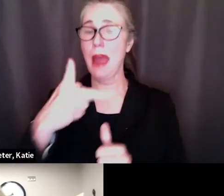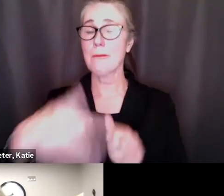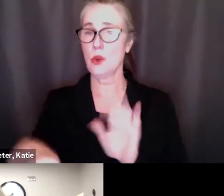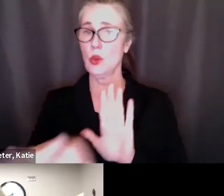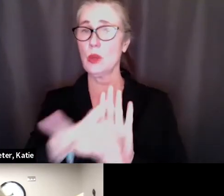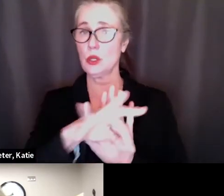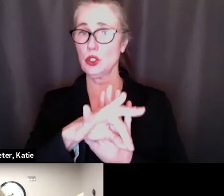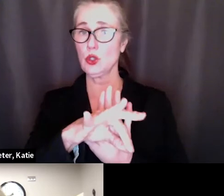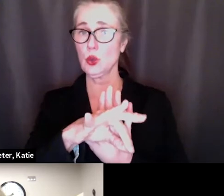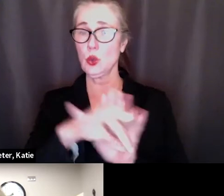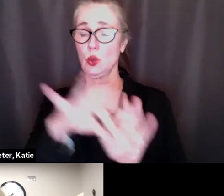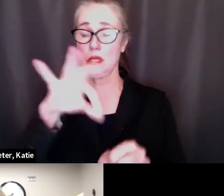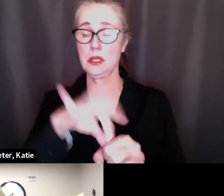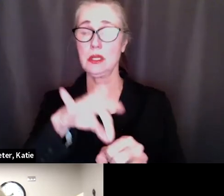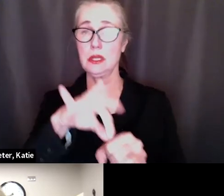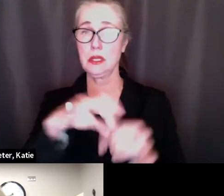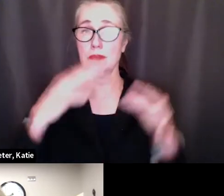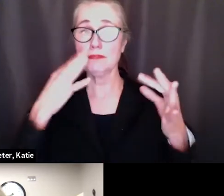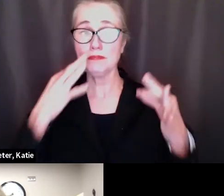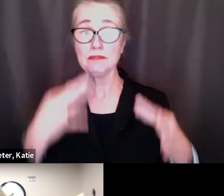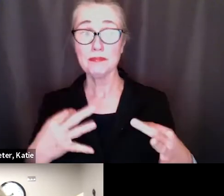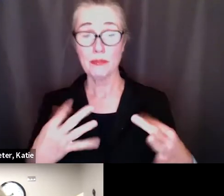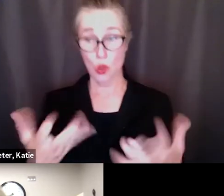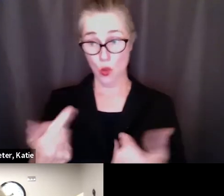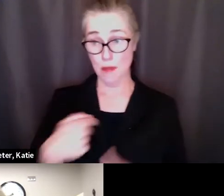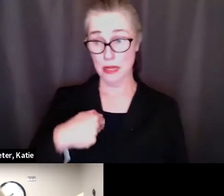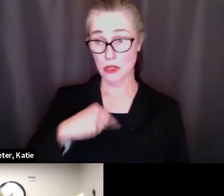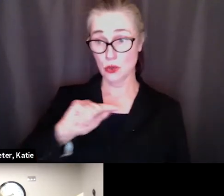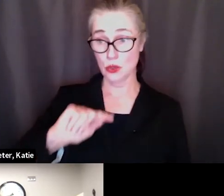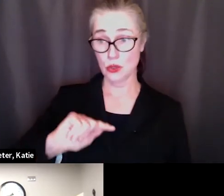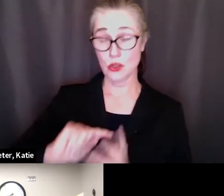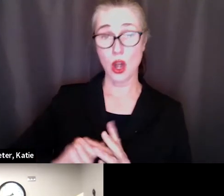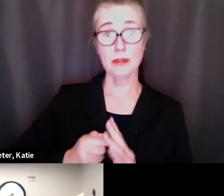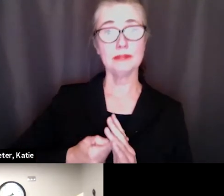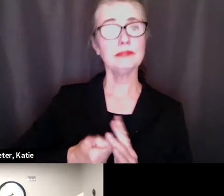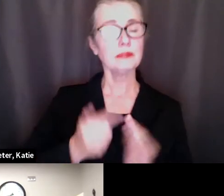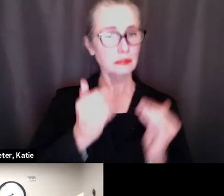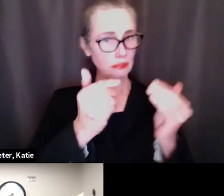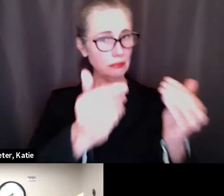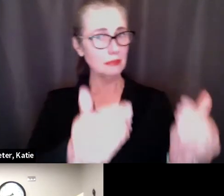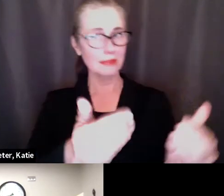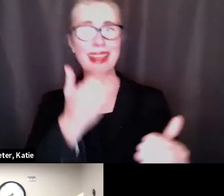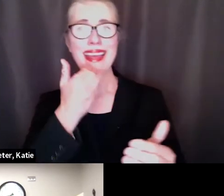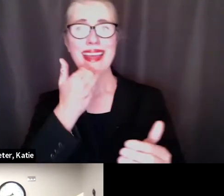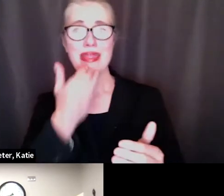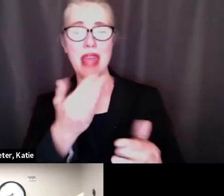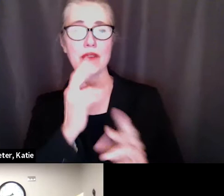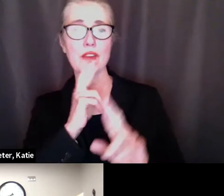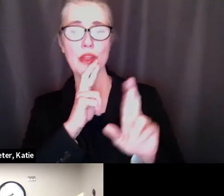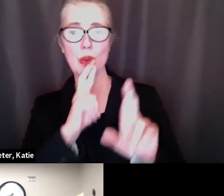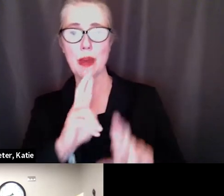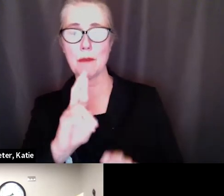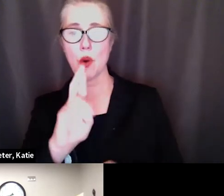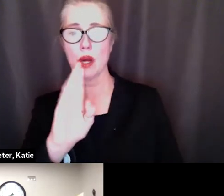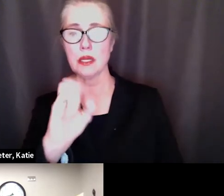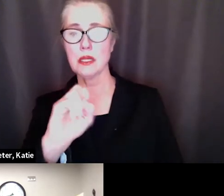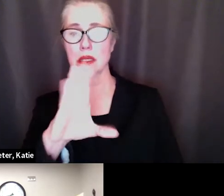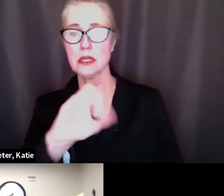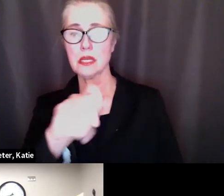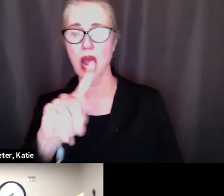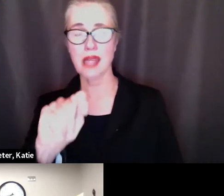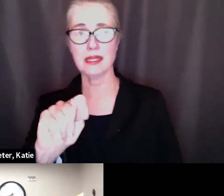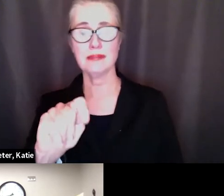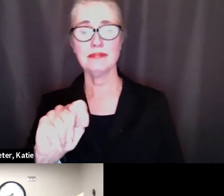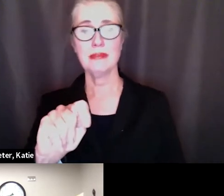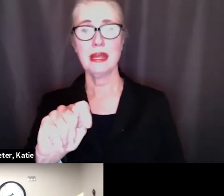okay would you like me to start yes okay first of all thanks for the report scott i do have some comments